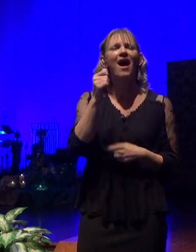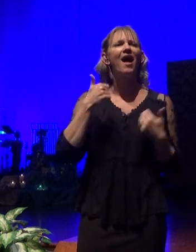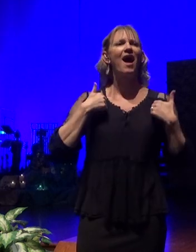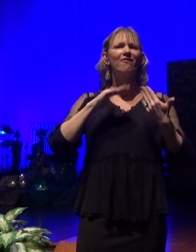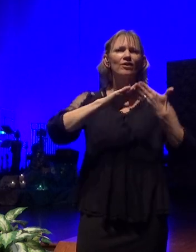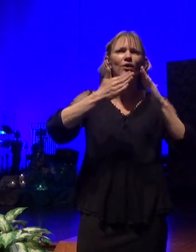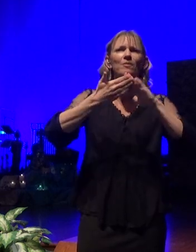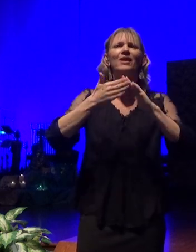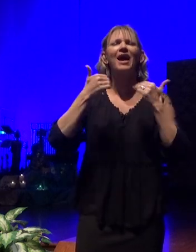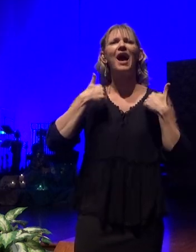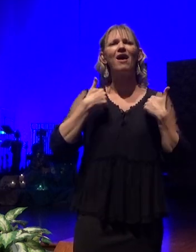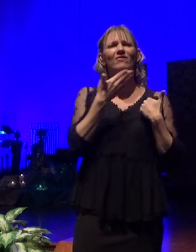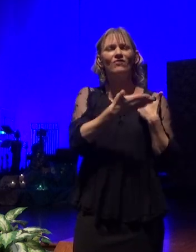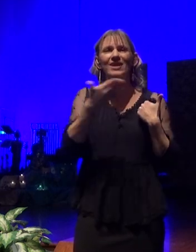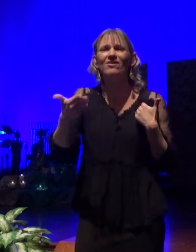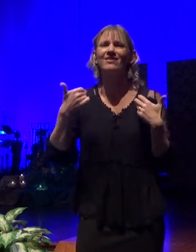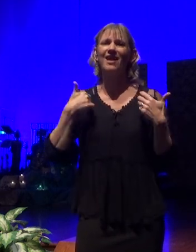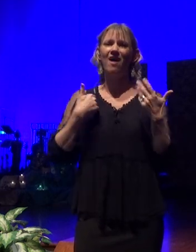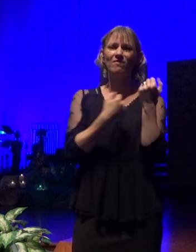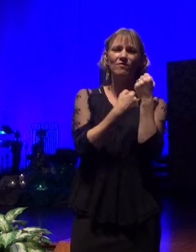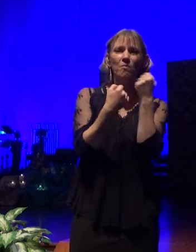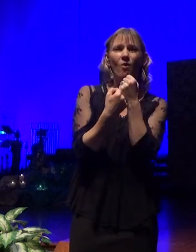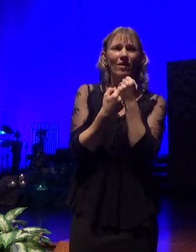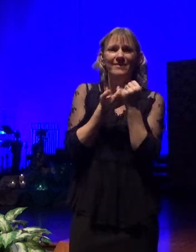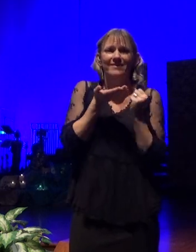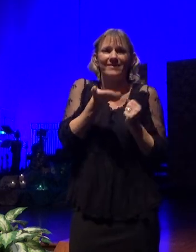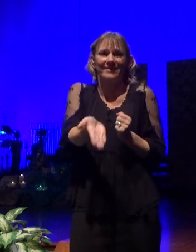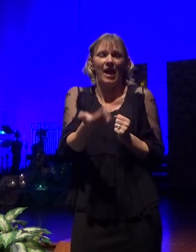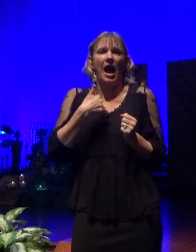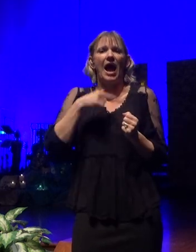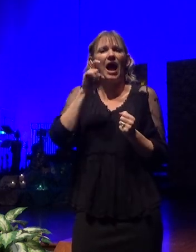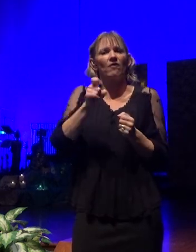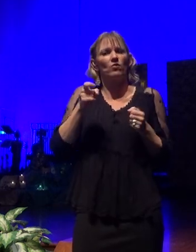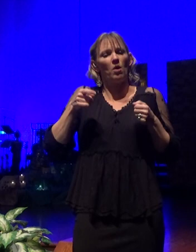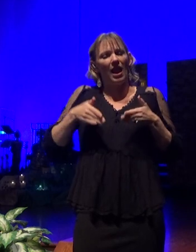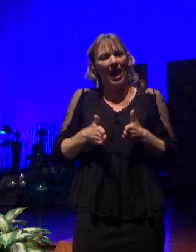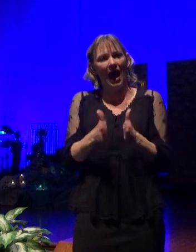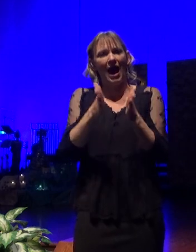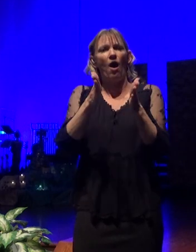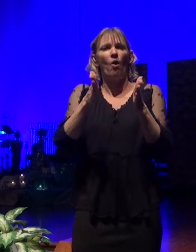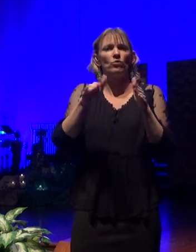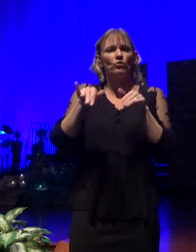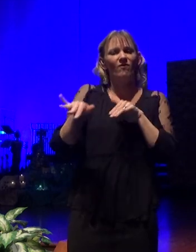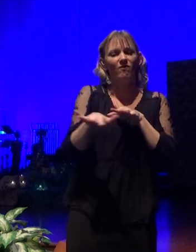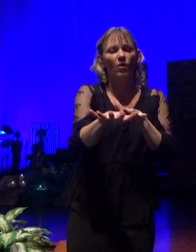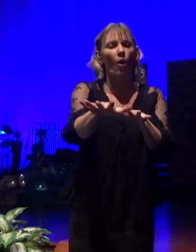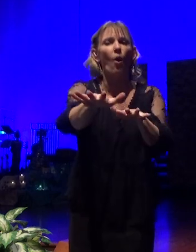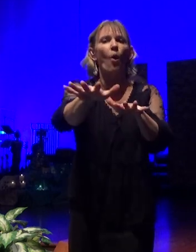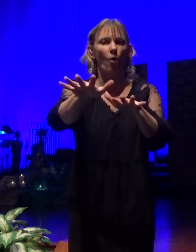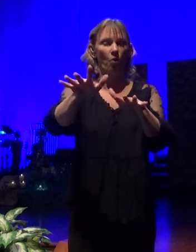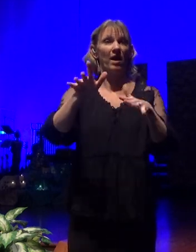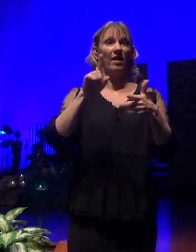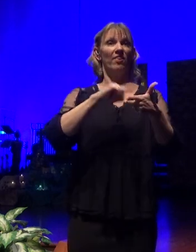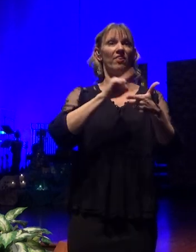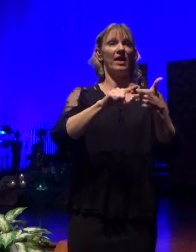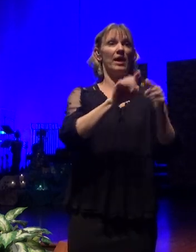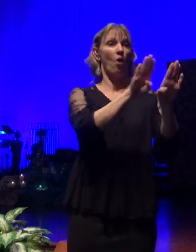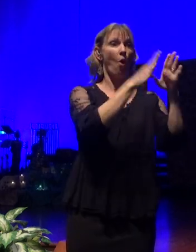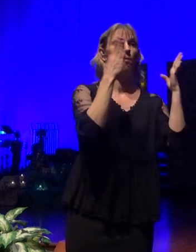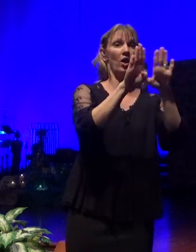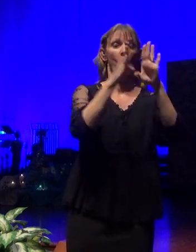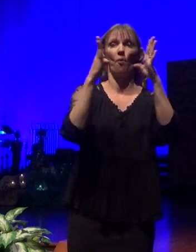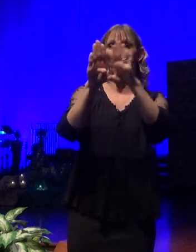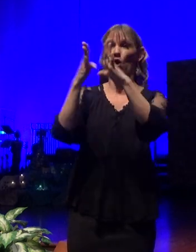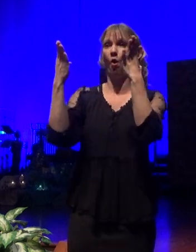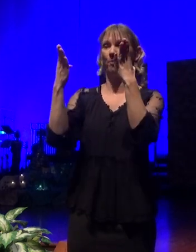many resources, and the support is there. I just have to let it flow and open to that, and it opens more doors in my life than I could have ever